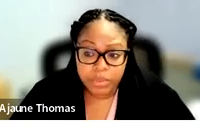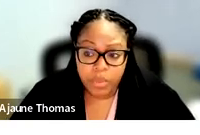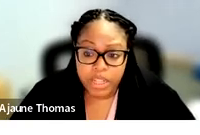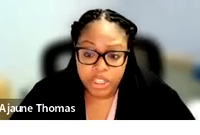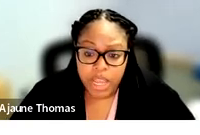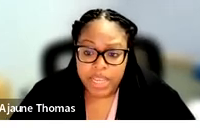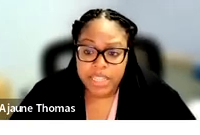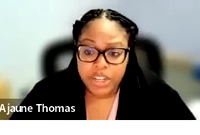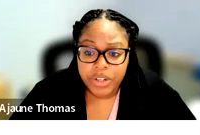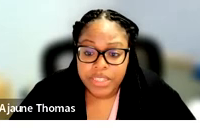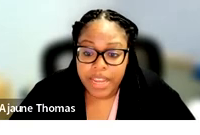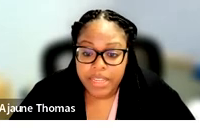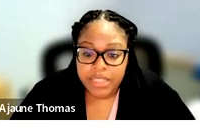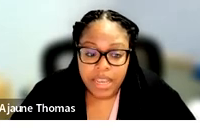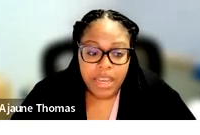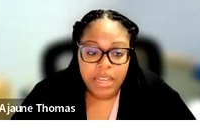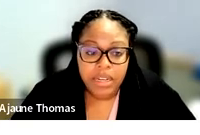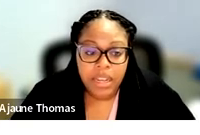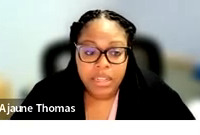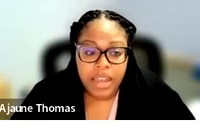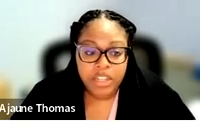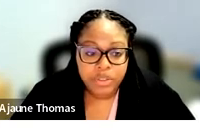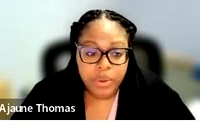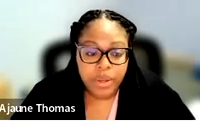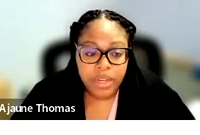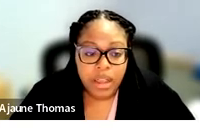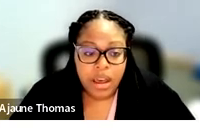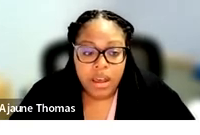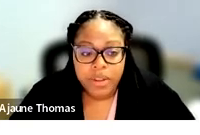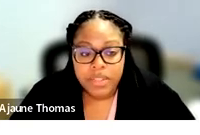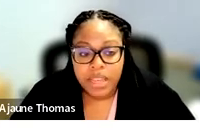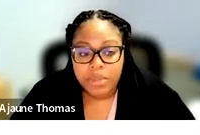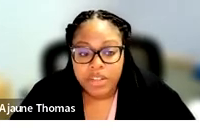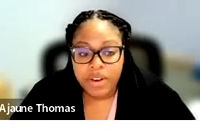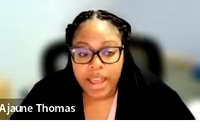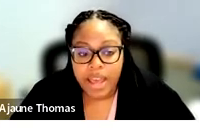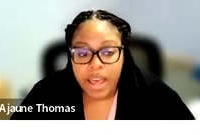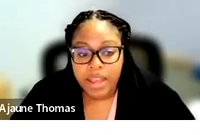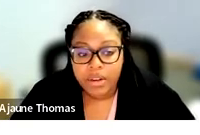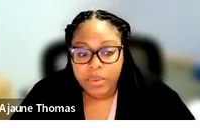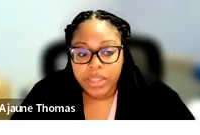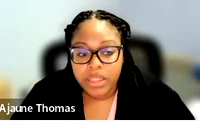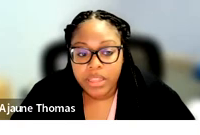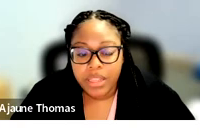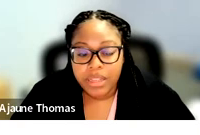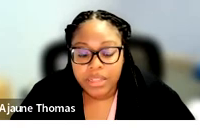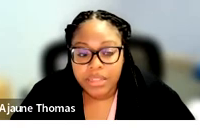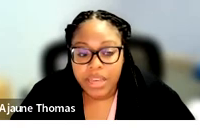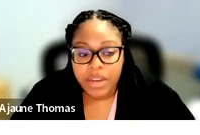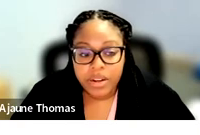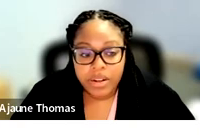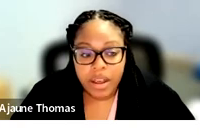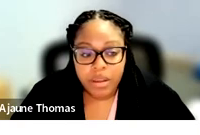or watch, is in your settings. And in the Android, there is an image of an icon with like